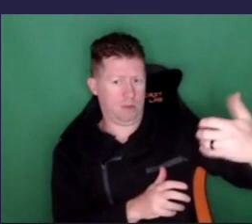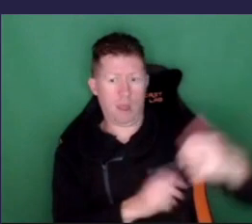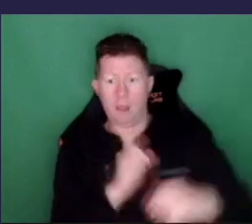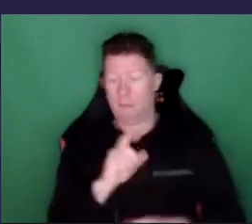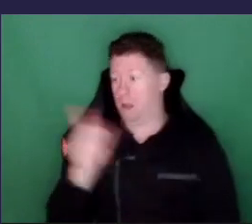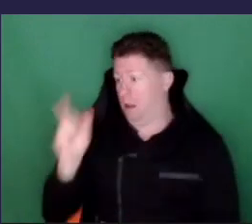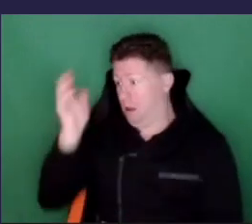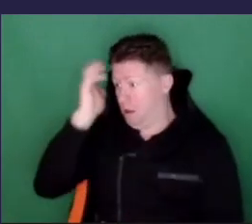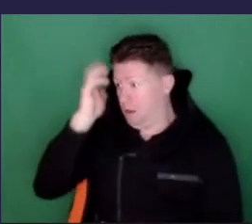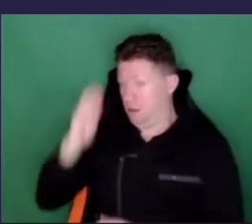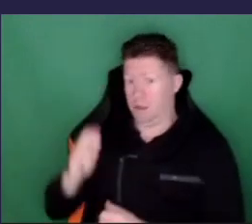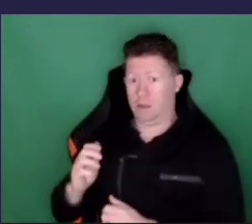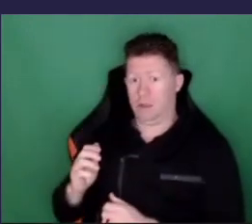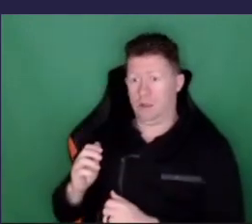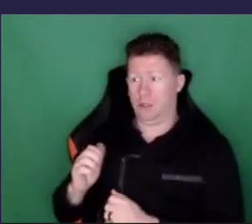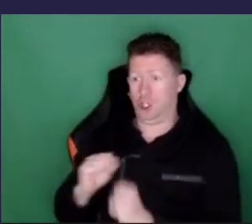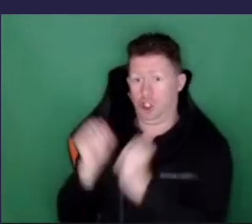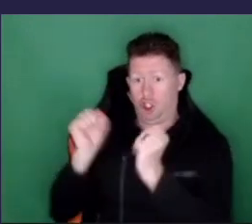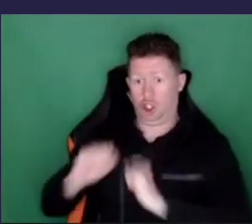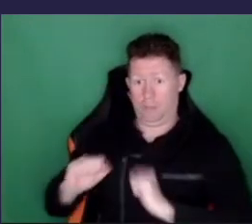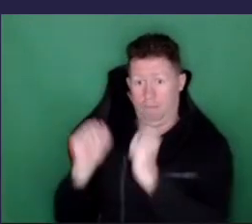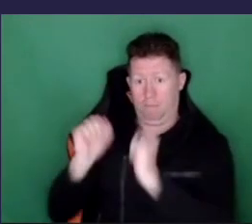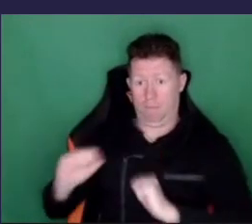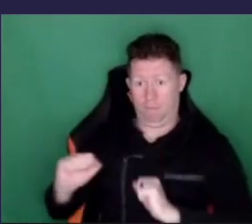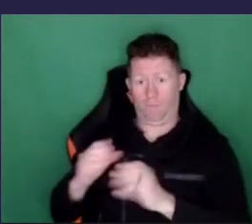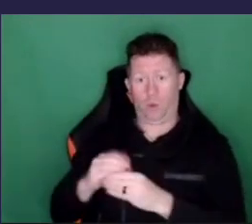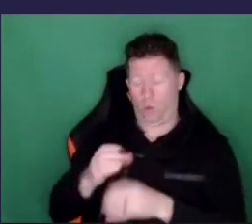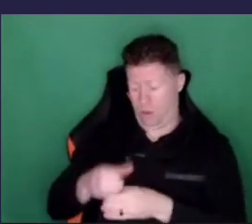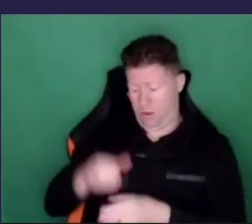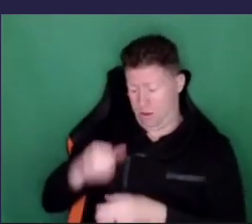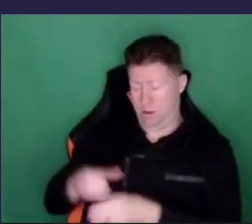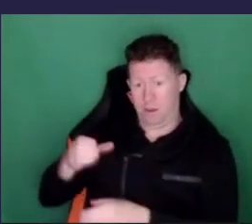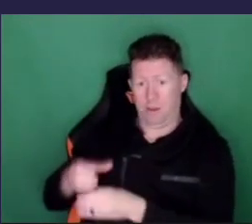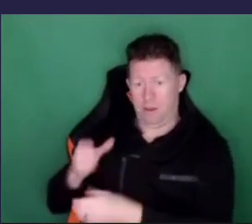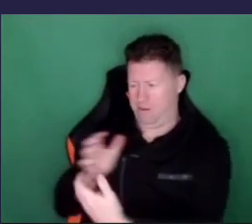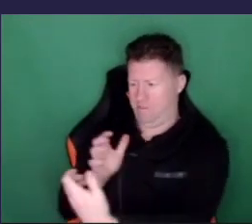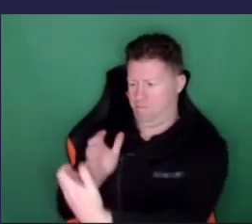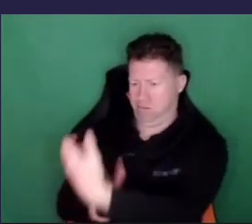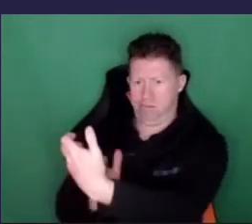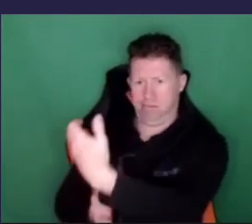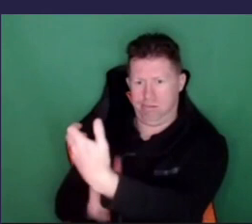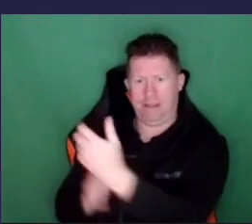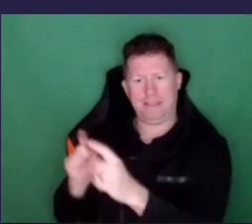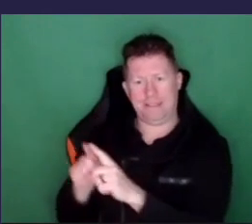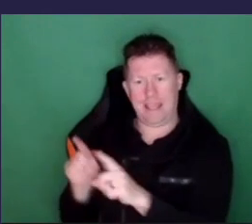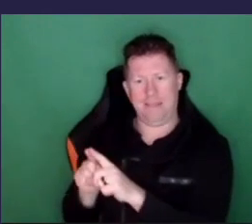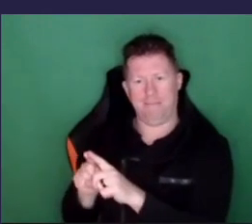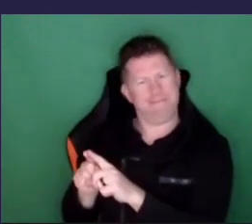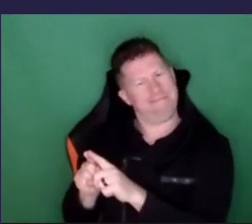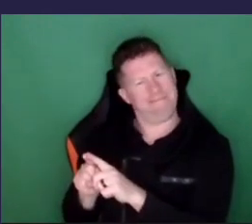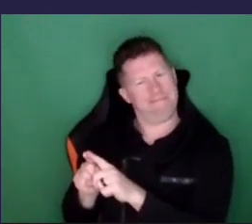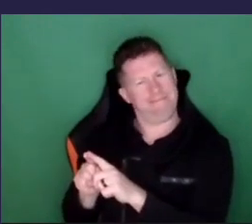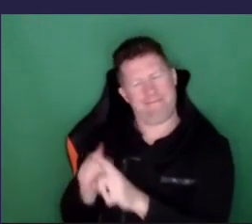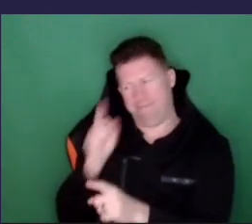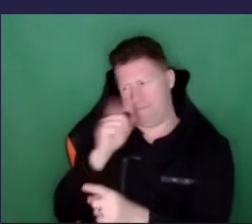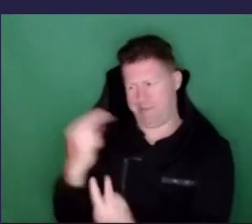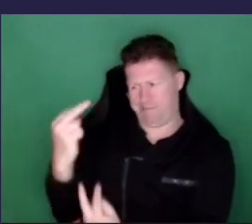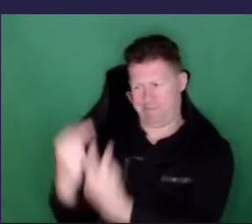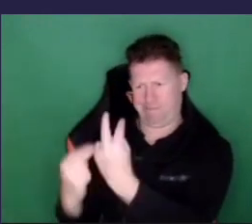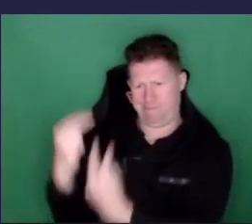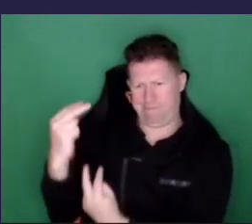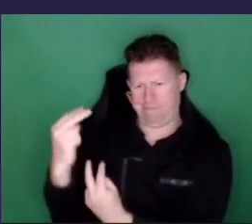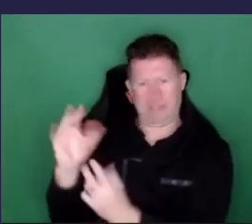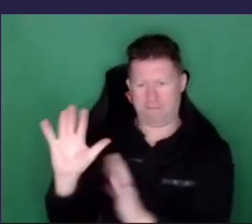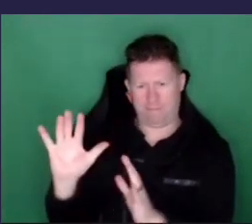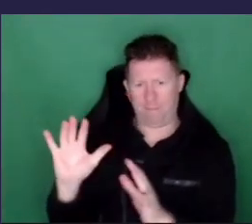likewise, if you go with your tomato paste tins as weights to the gym, you're going to stand out, and not in a good way.